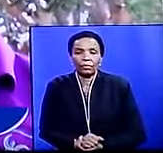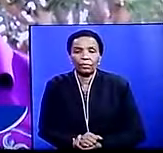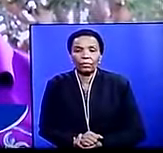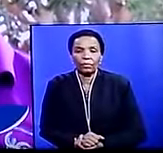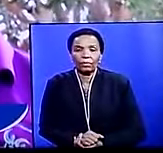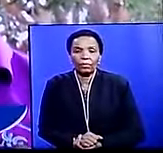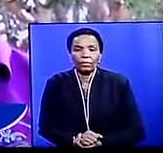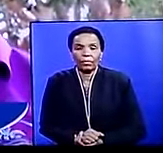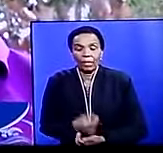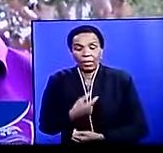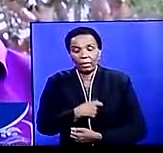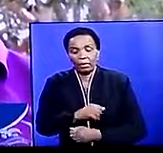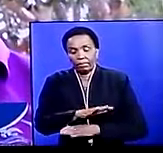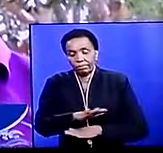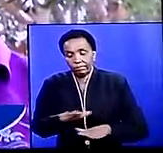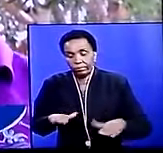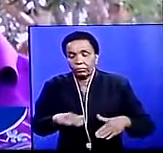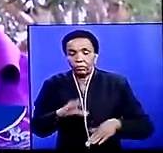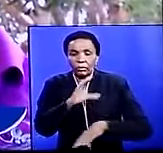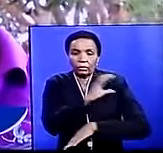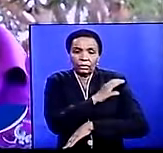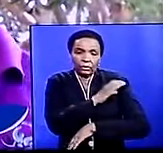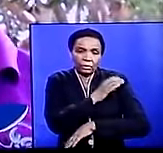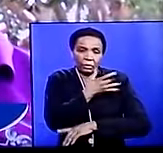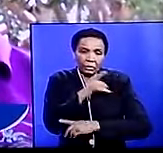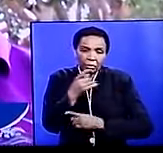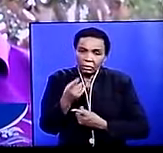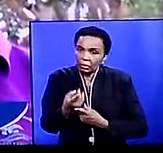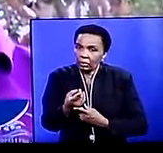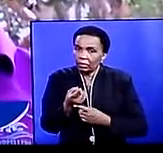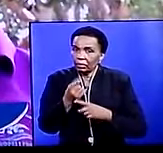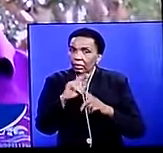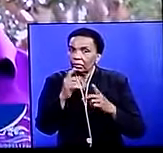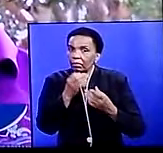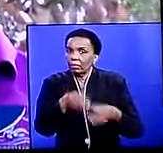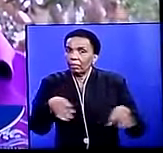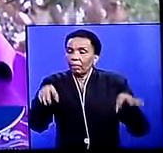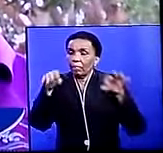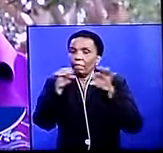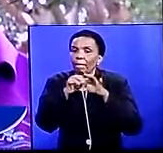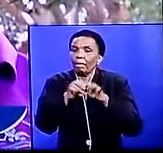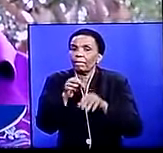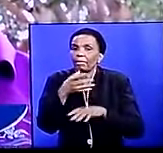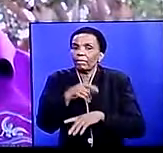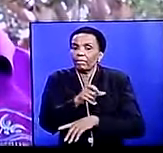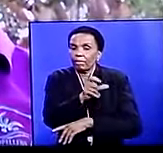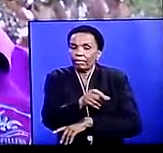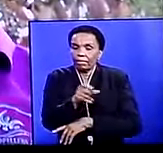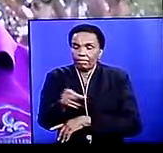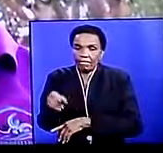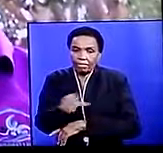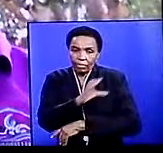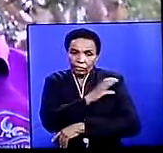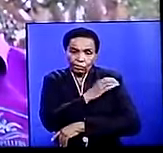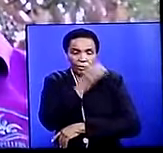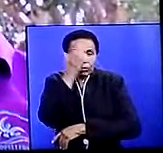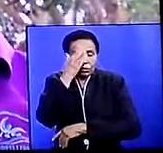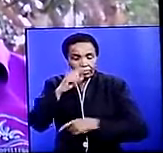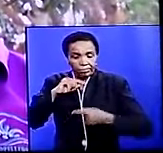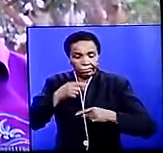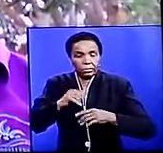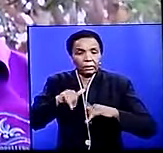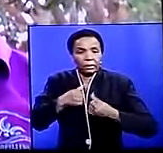training coach, and the general coach, multi-sport coach, both are quite, it's very important for you to know all the injuries and how